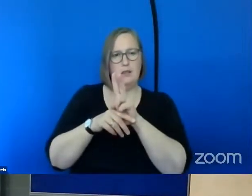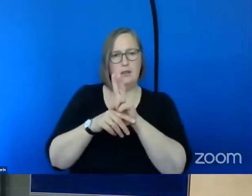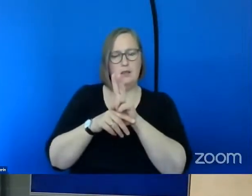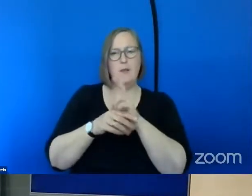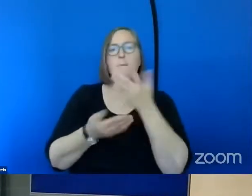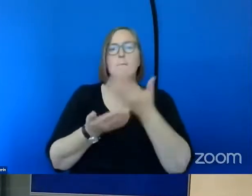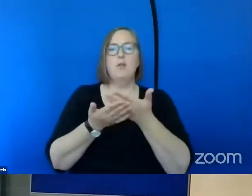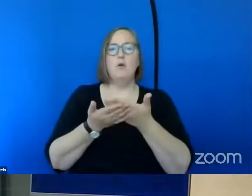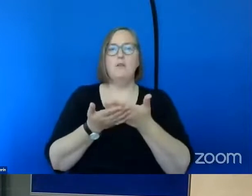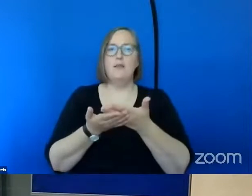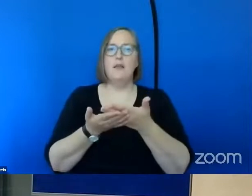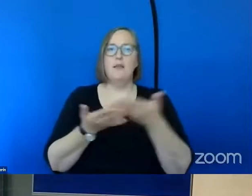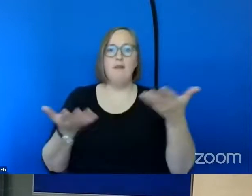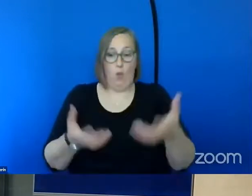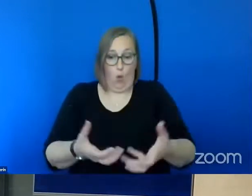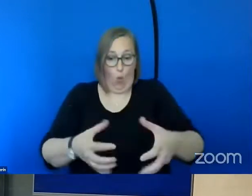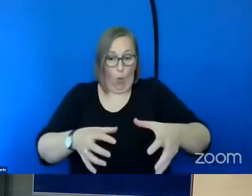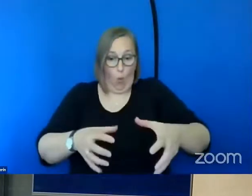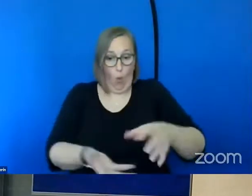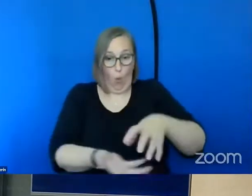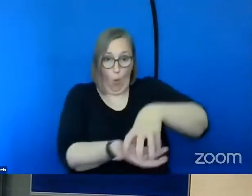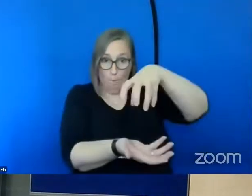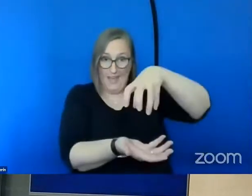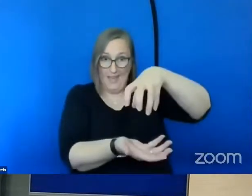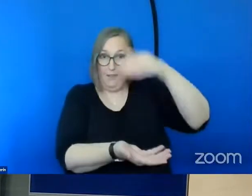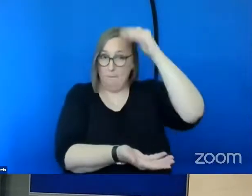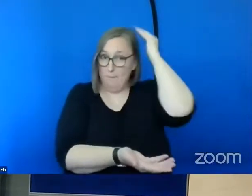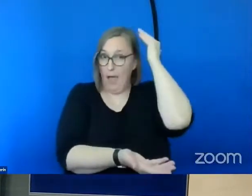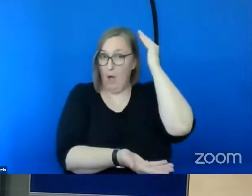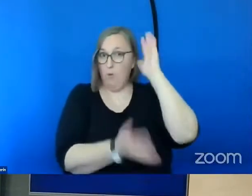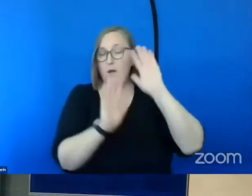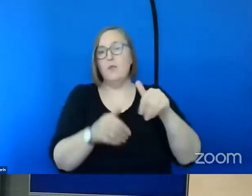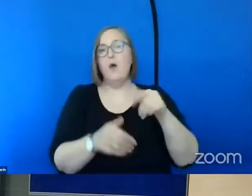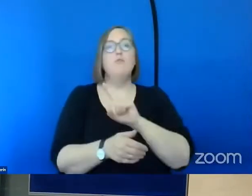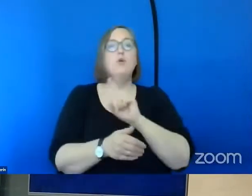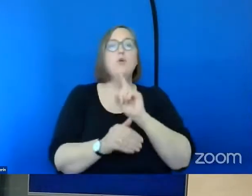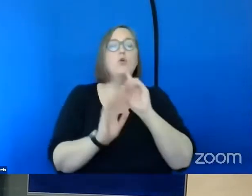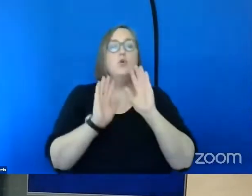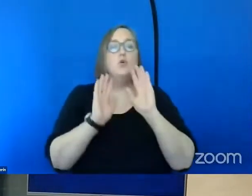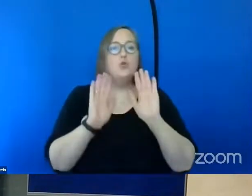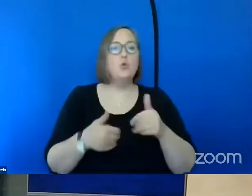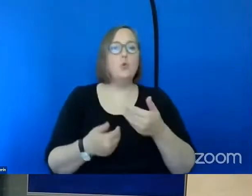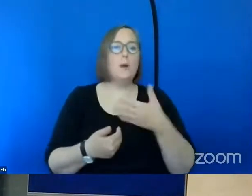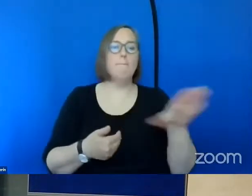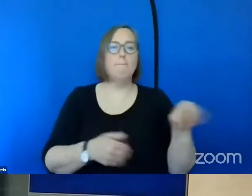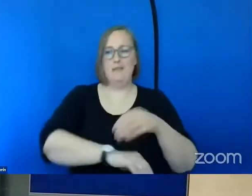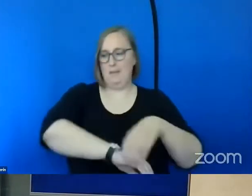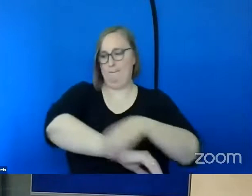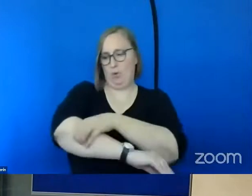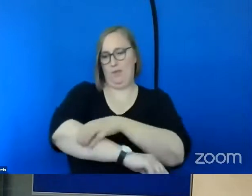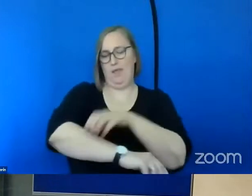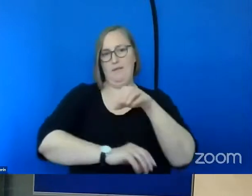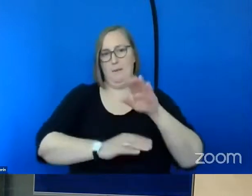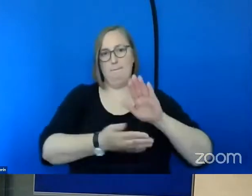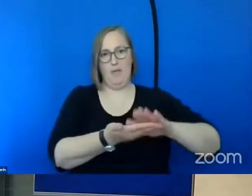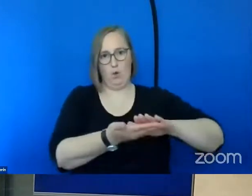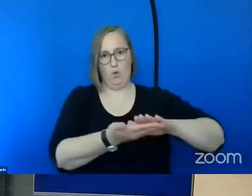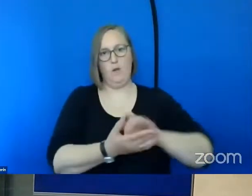his challenge in the first of the 5 teams from the Chalmers University of